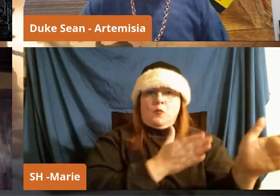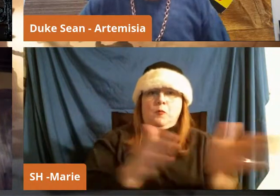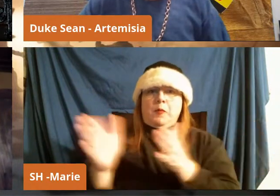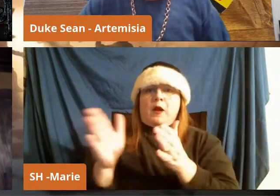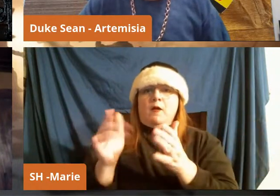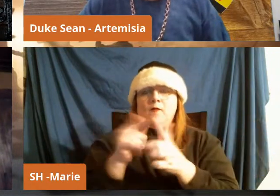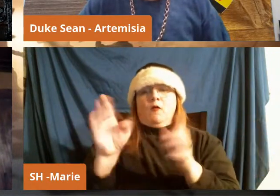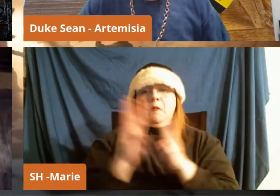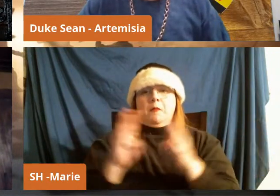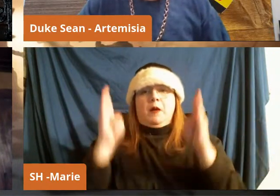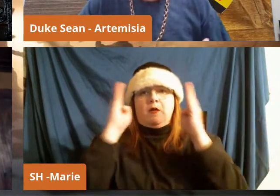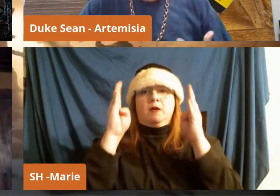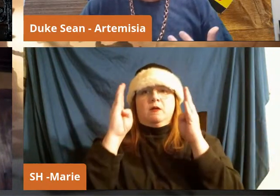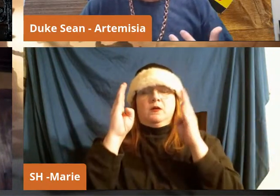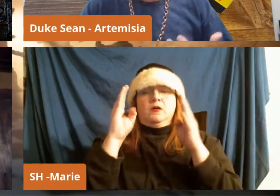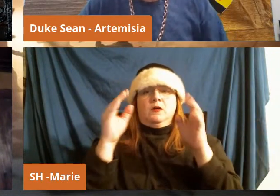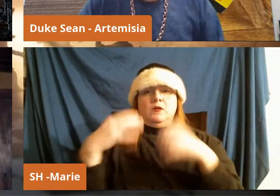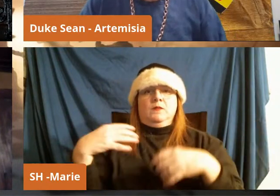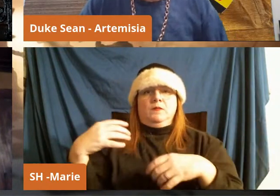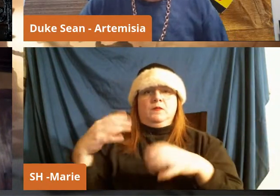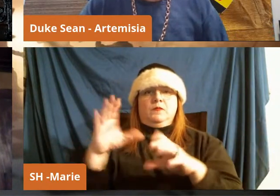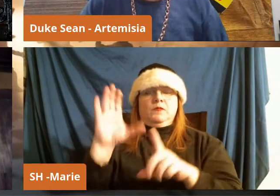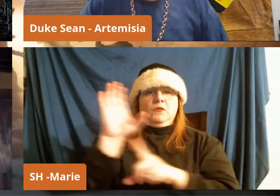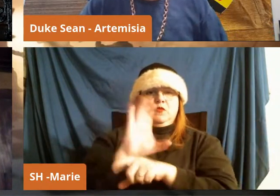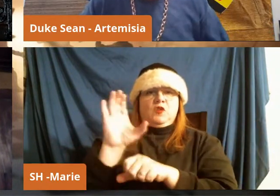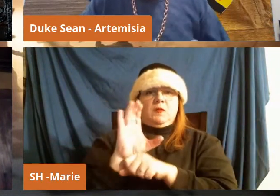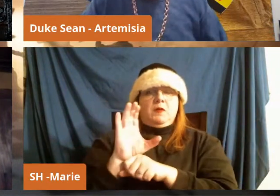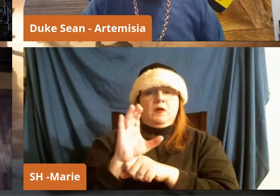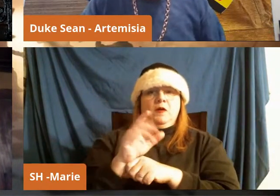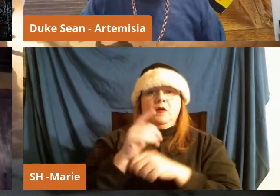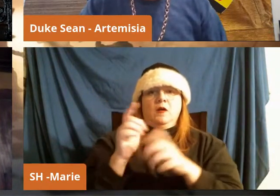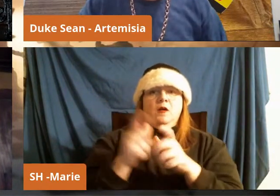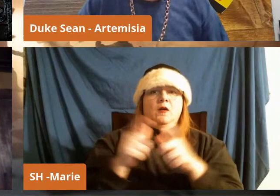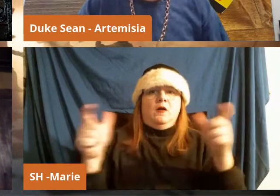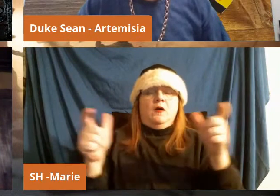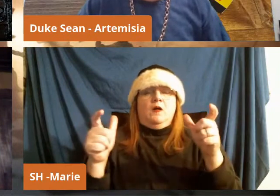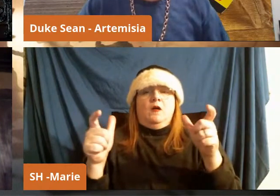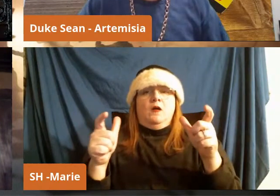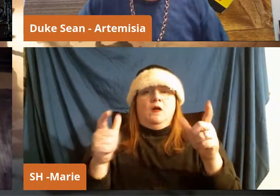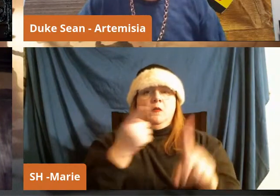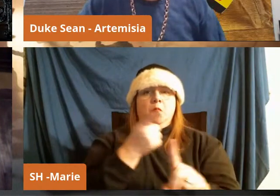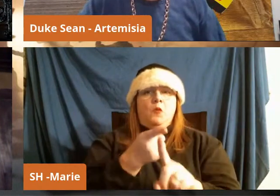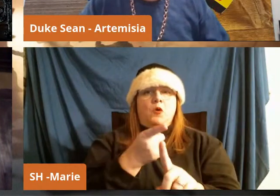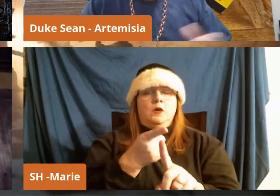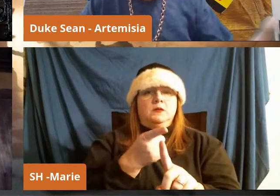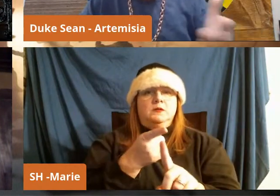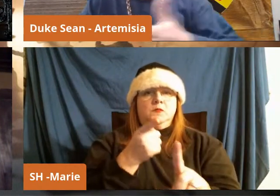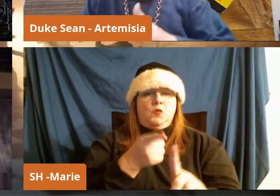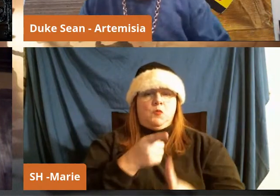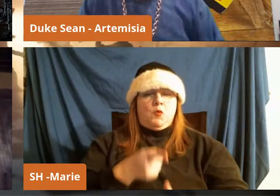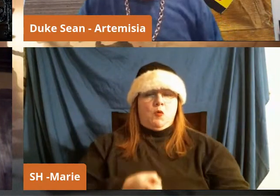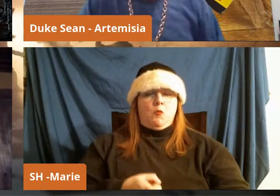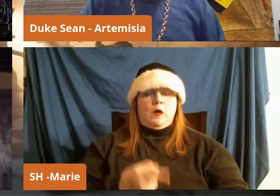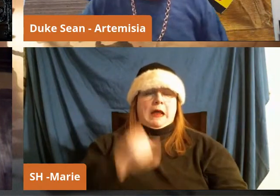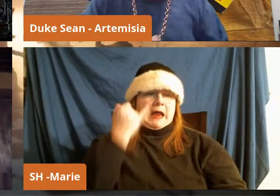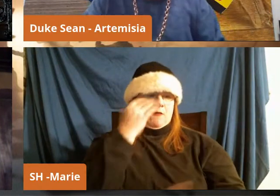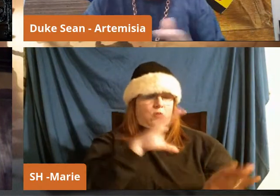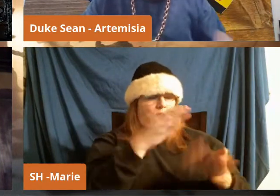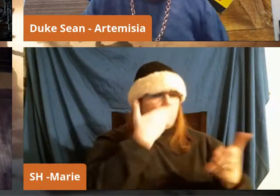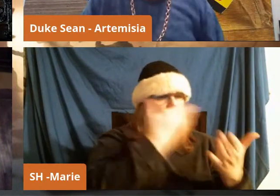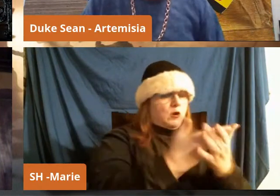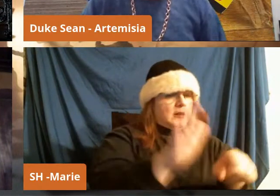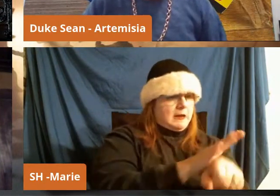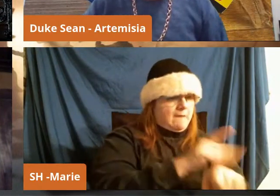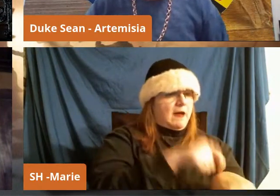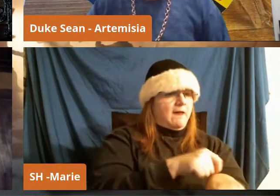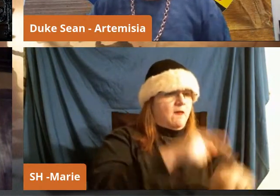for Baroness's Champion. And it was largely it was points based, right? I mean, it was you do well enough in